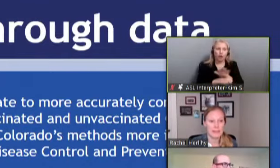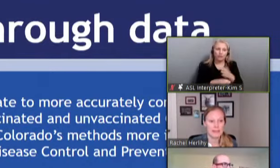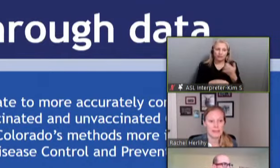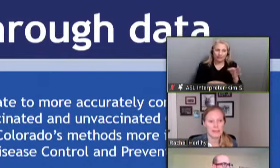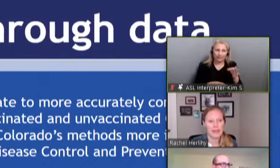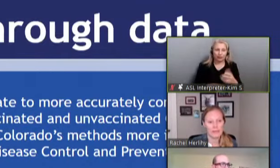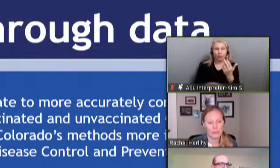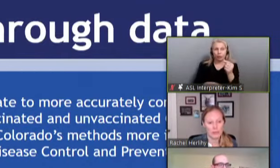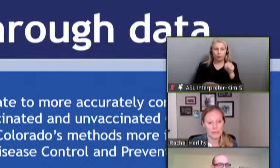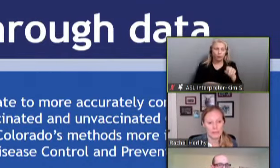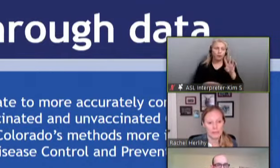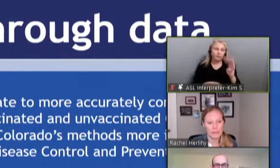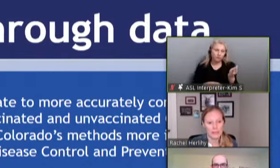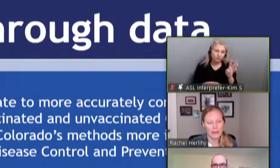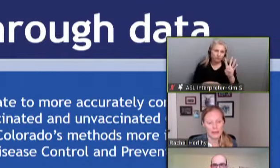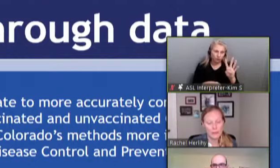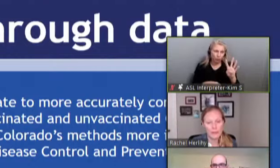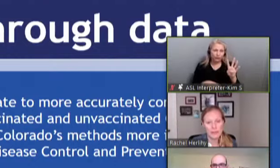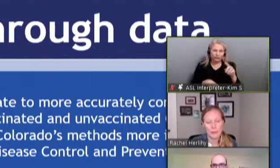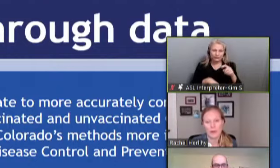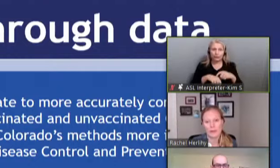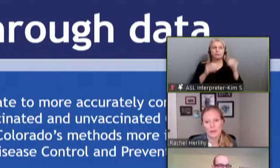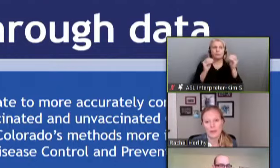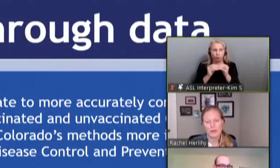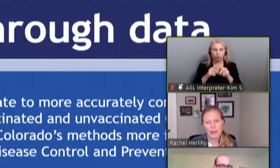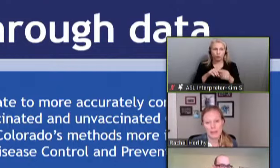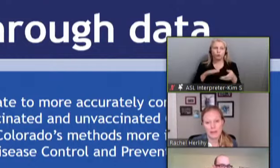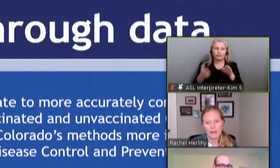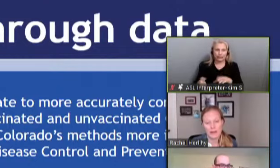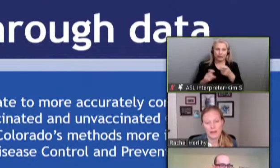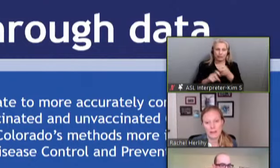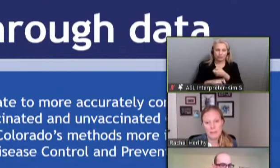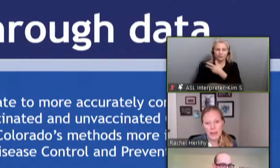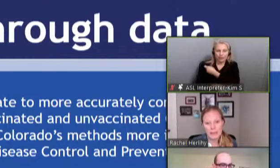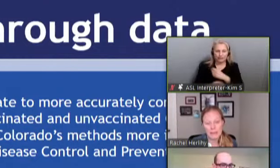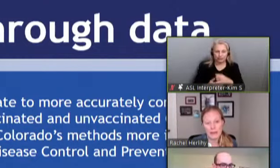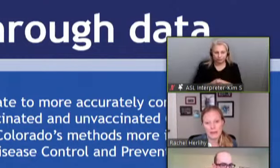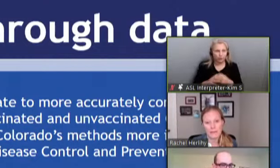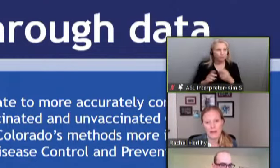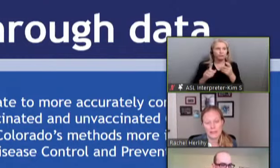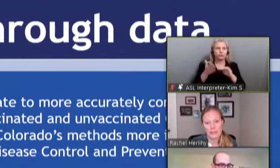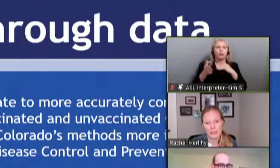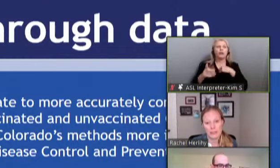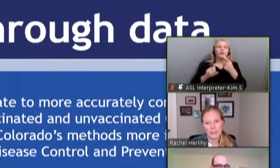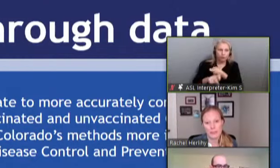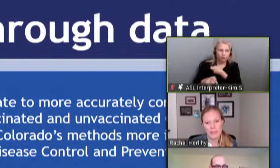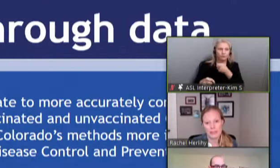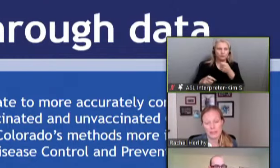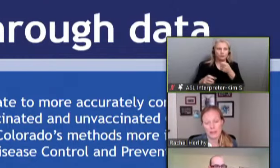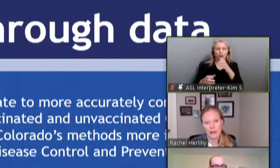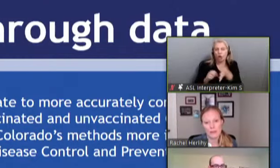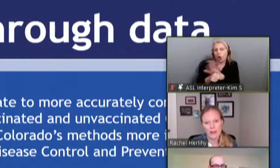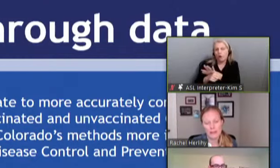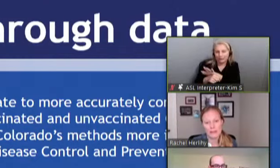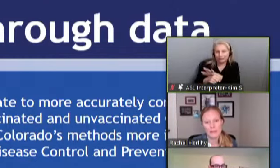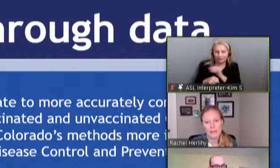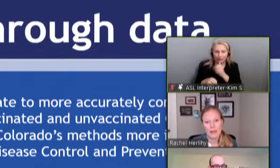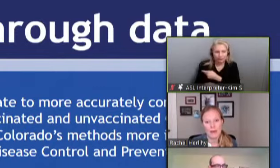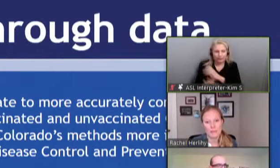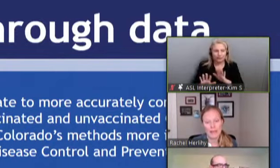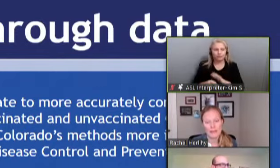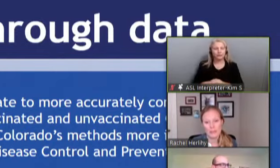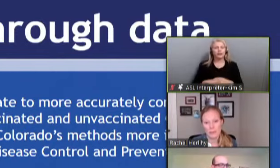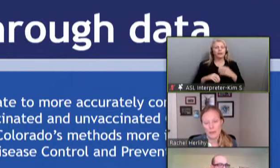times less likely to die from COVID-19. Another really important reminder of the impact of vaccination in protecting